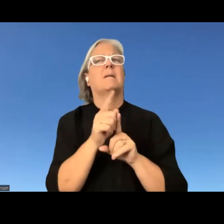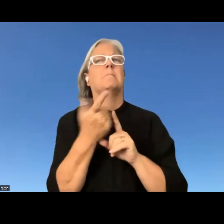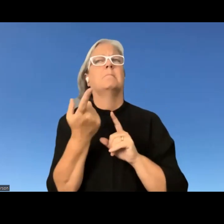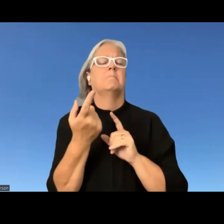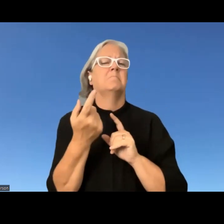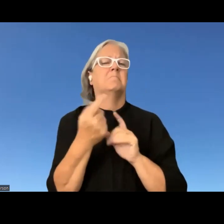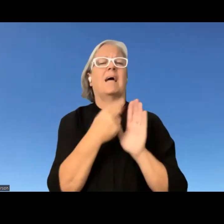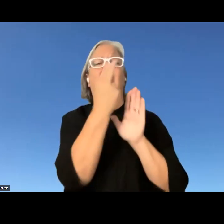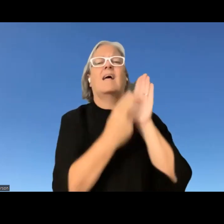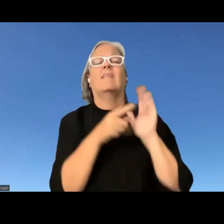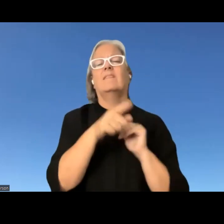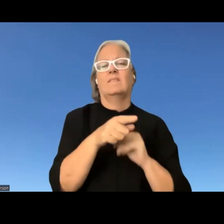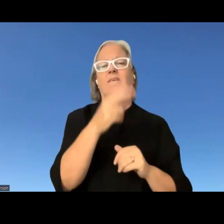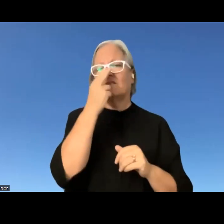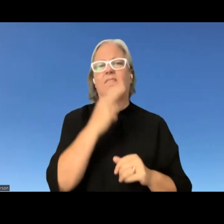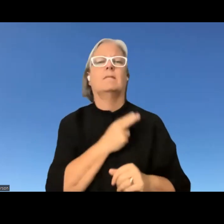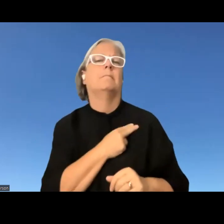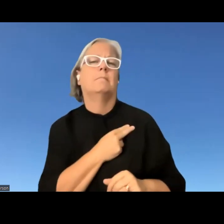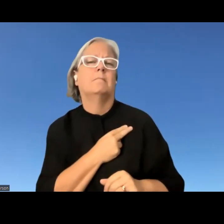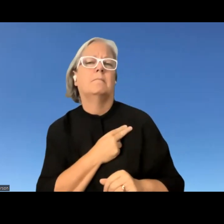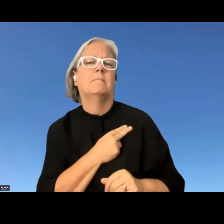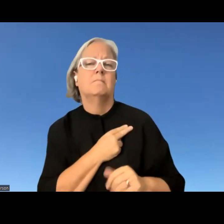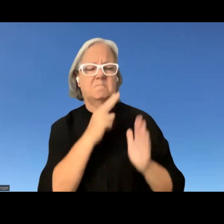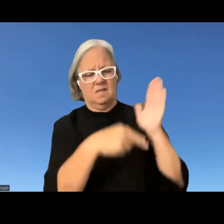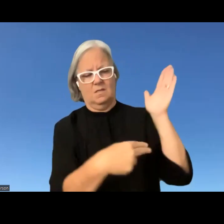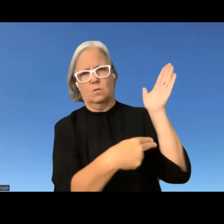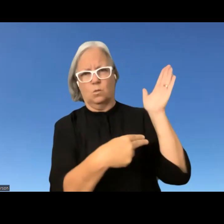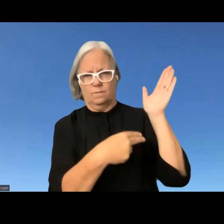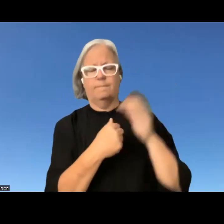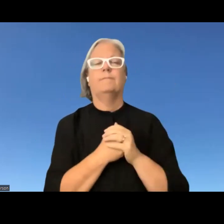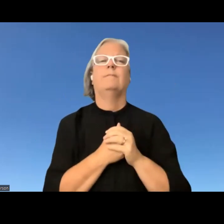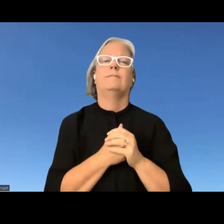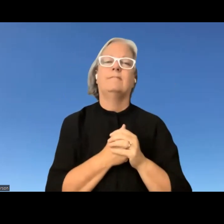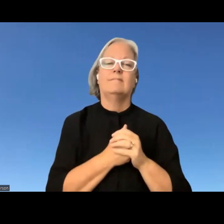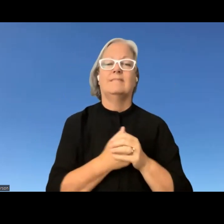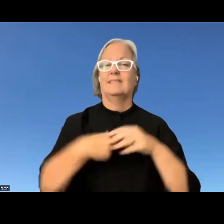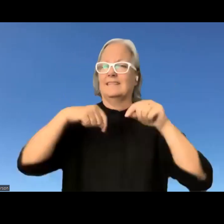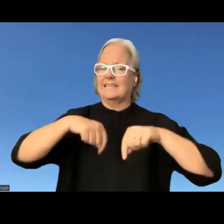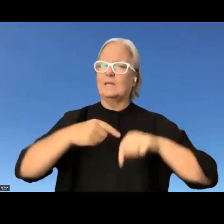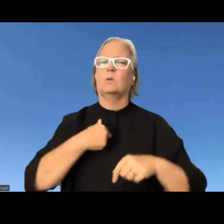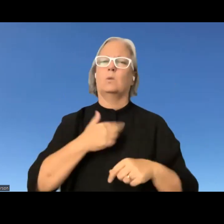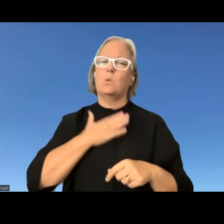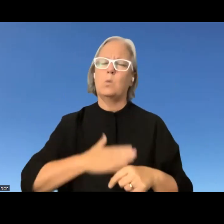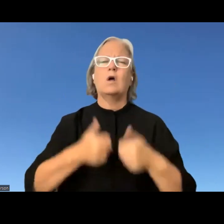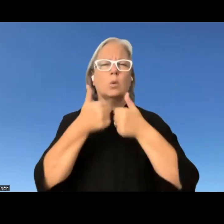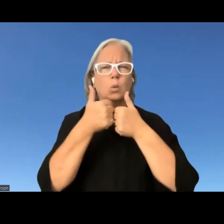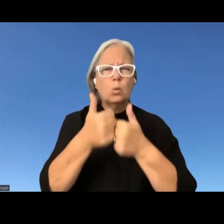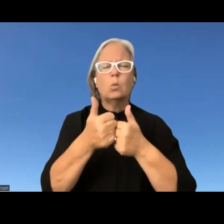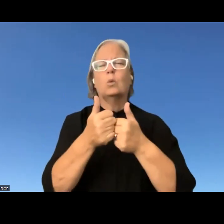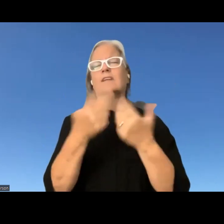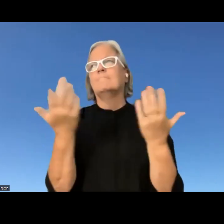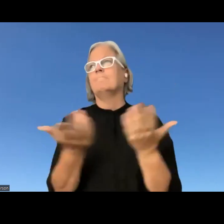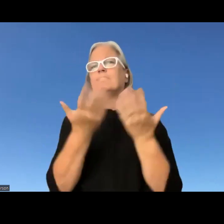Secondly, I want to remind us that actually the focus here is we're looking for examples of innovation that are